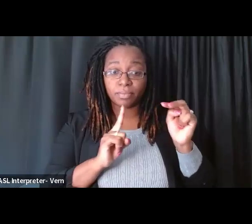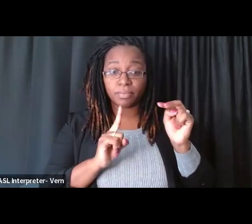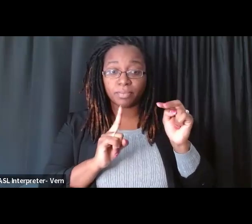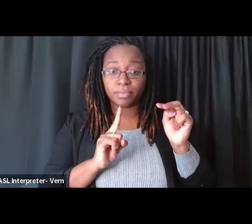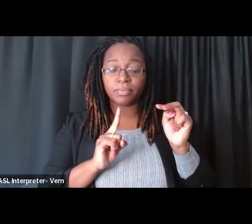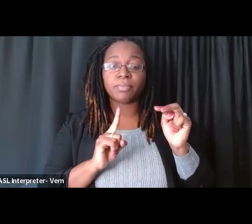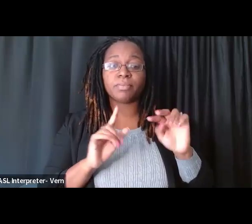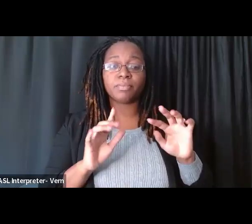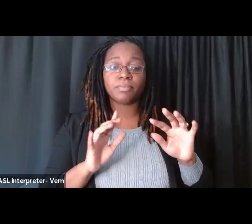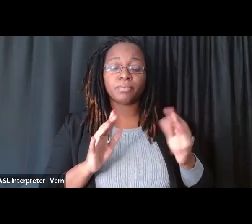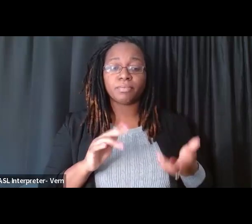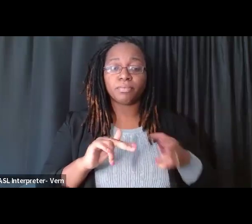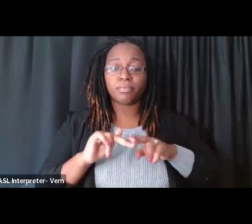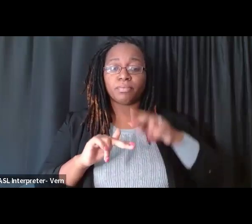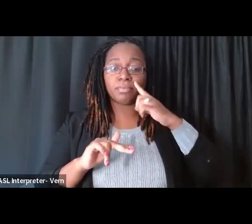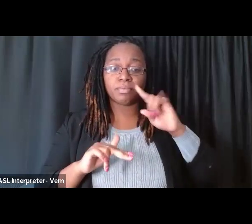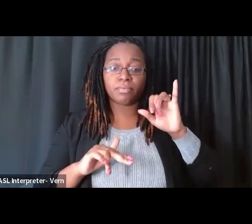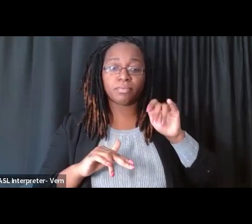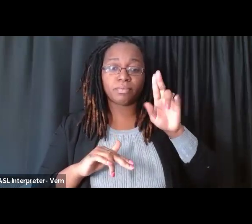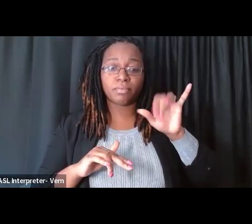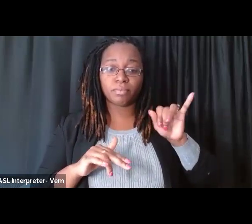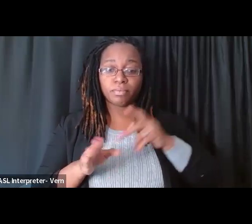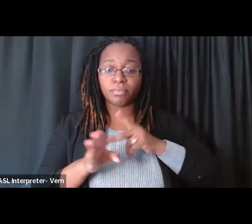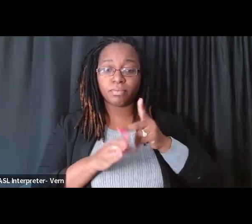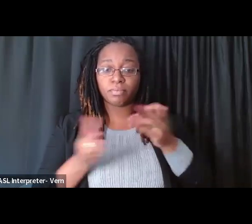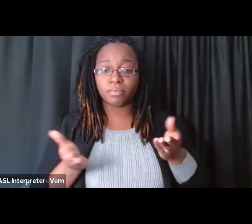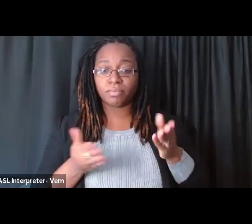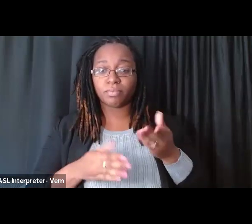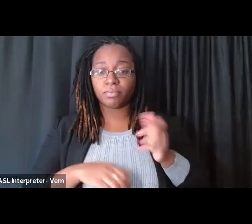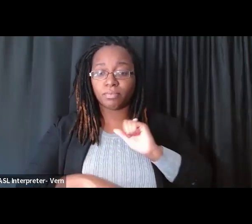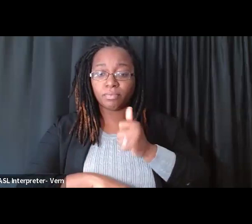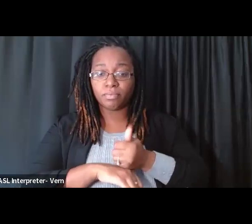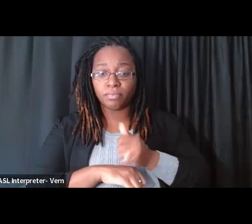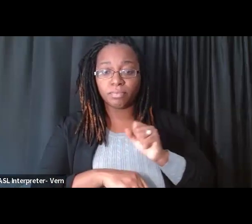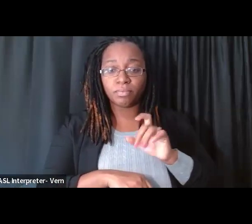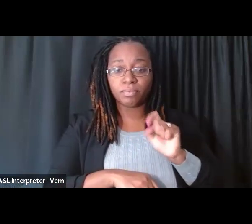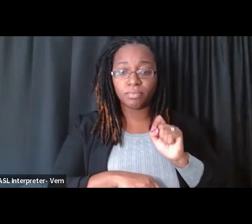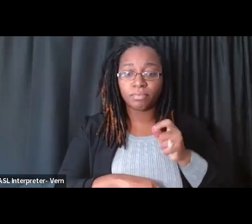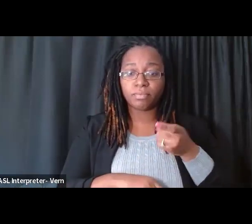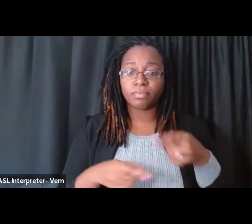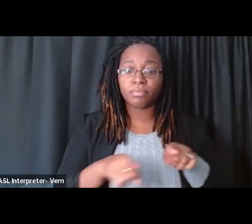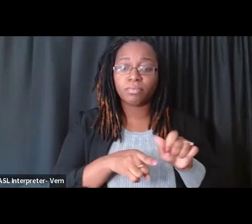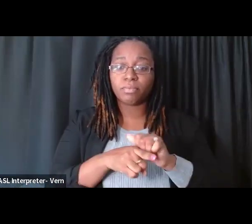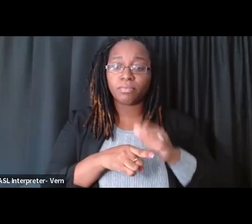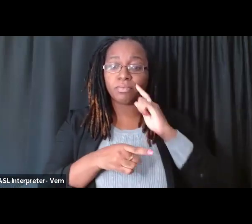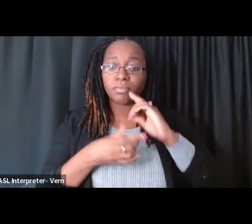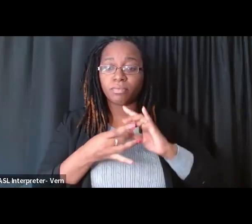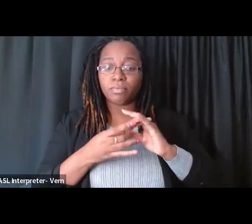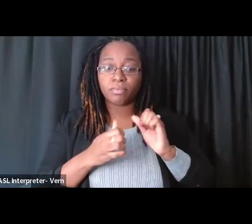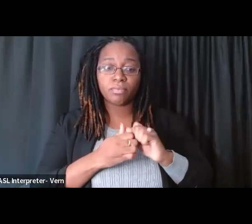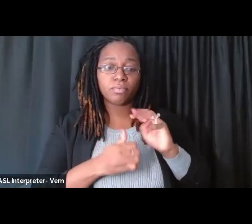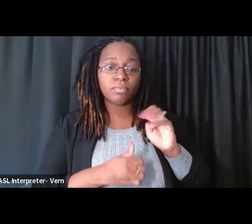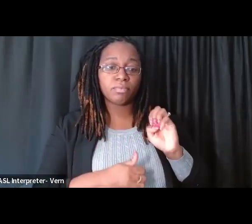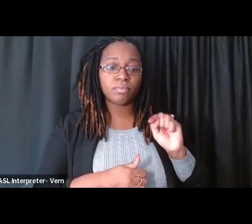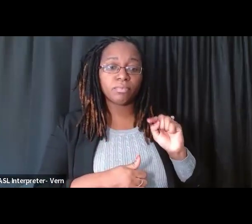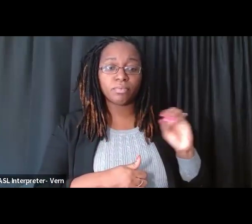intimacy professionals on set and in the rehearsal room correlated with the awareness of the Me Too movement and the abuses that were taking place in